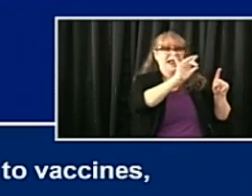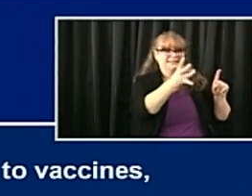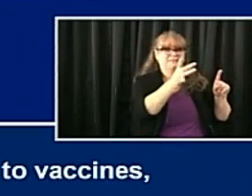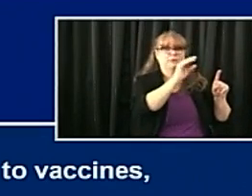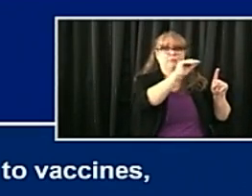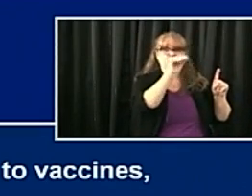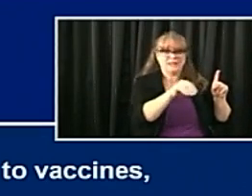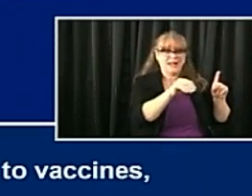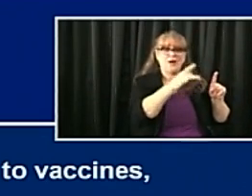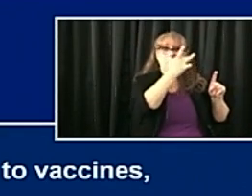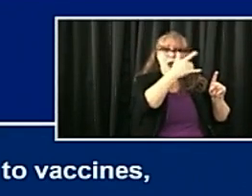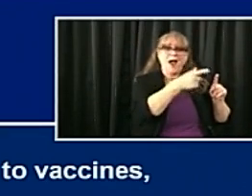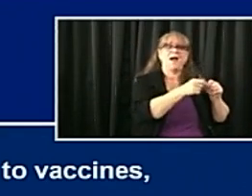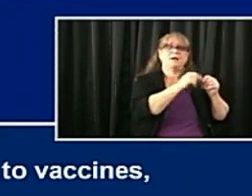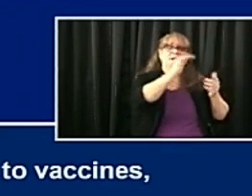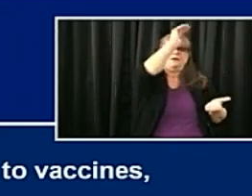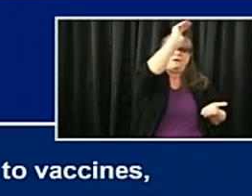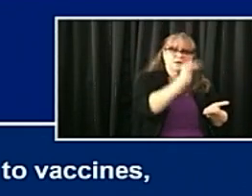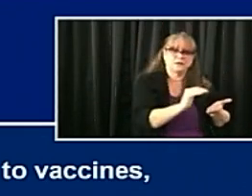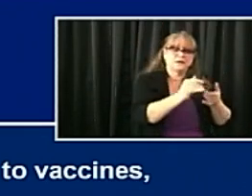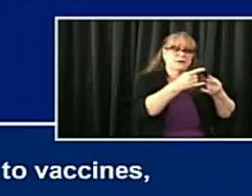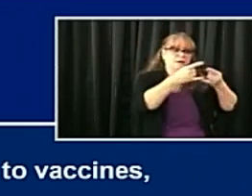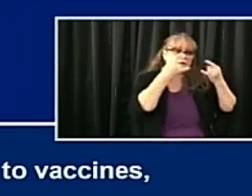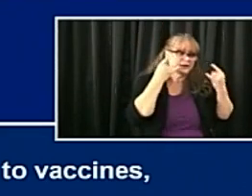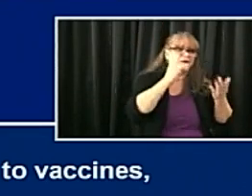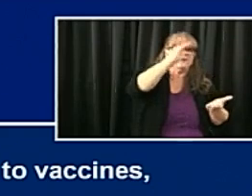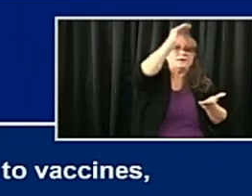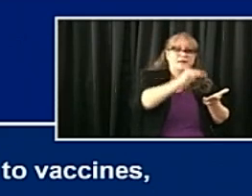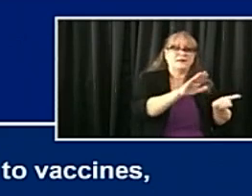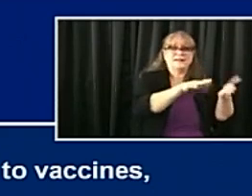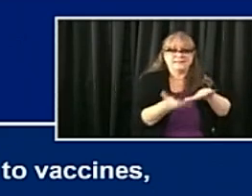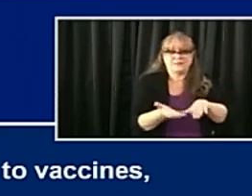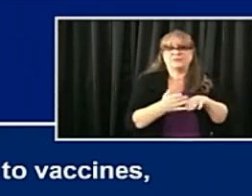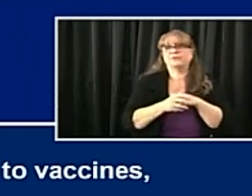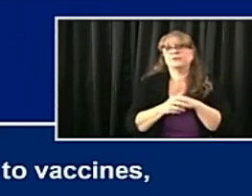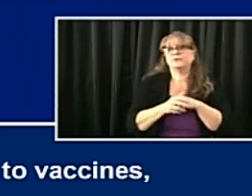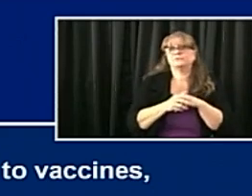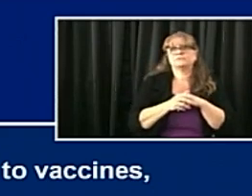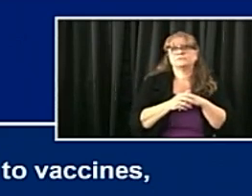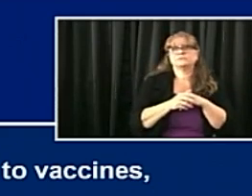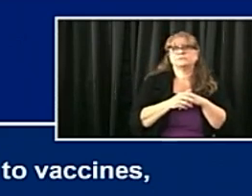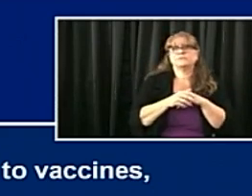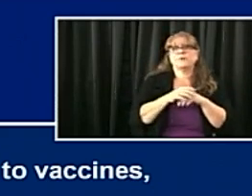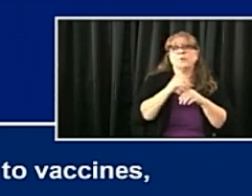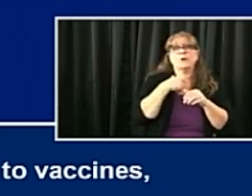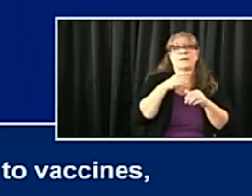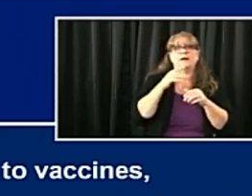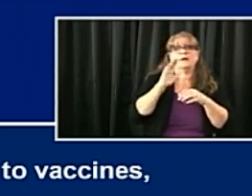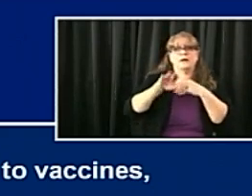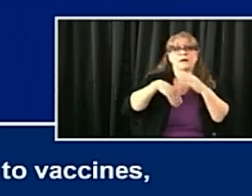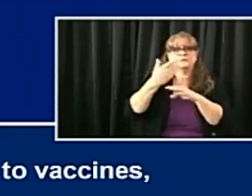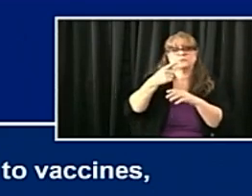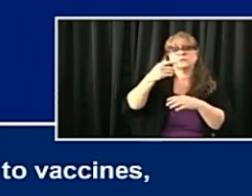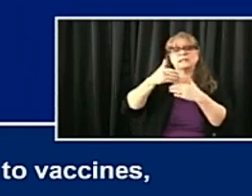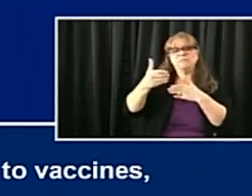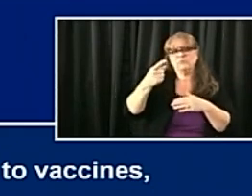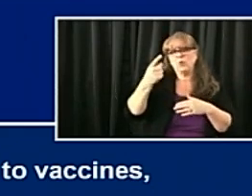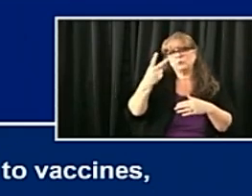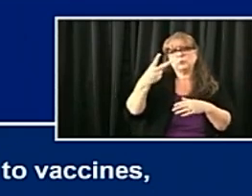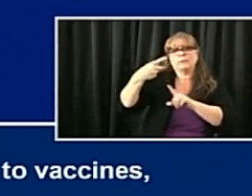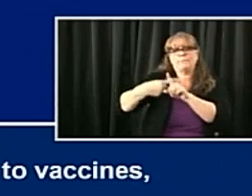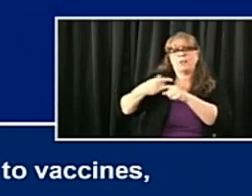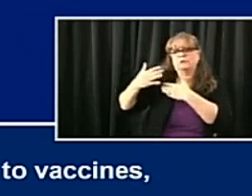deaths that occur over time. And this is really because as we go through the next couple of months, we're not yet at a place where we have herd immunity or population